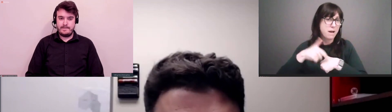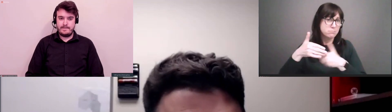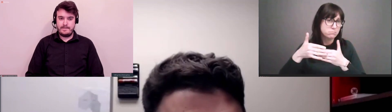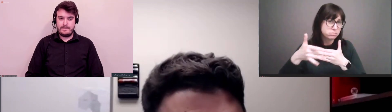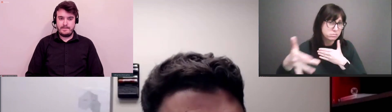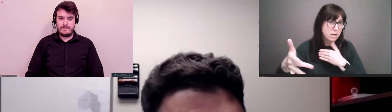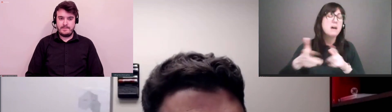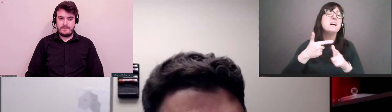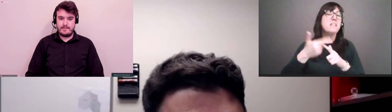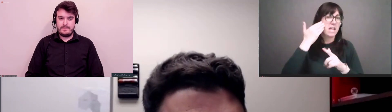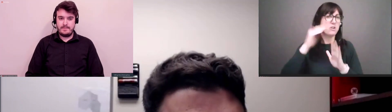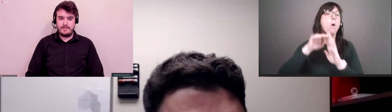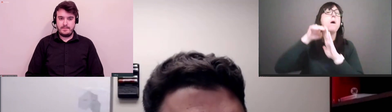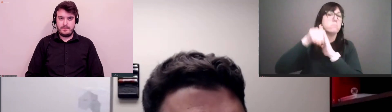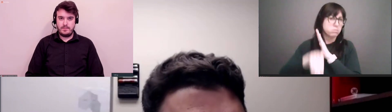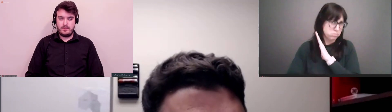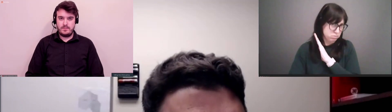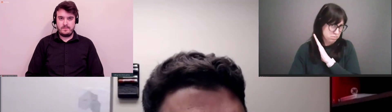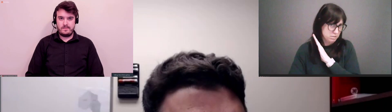know we're past the peak.